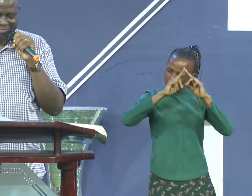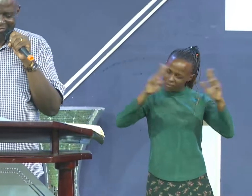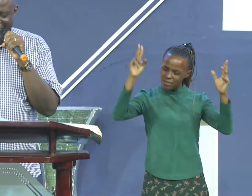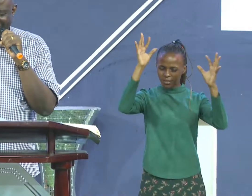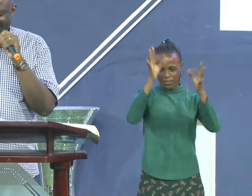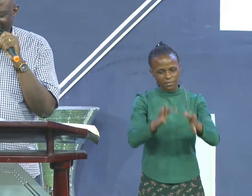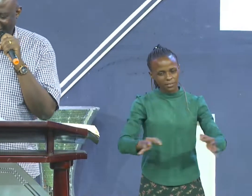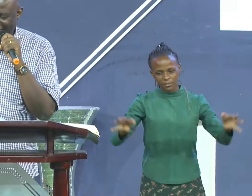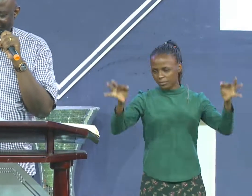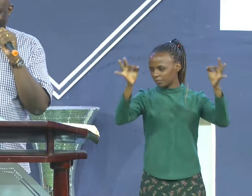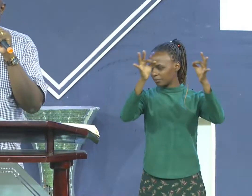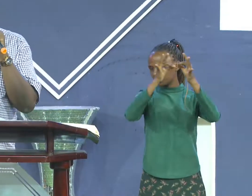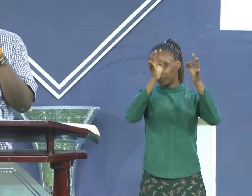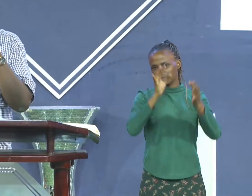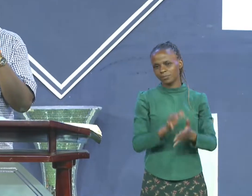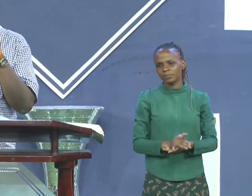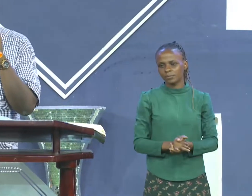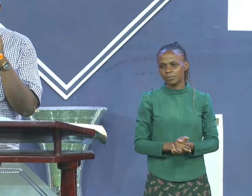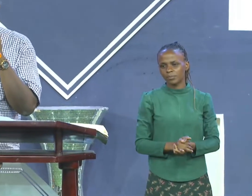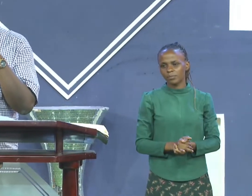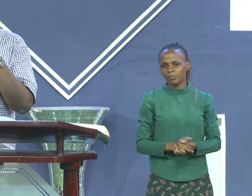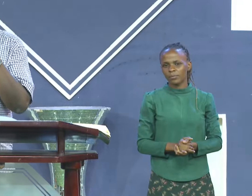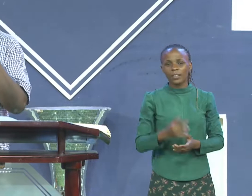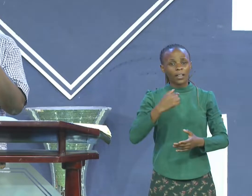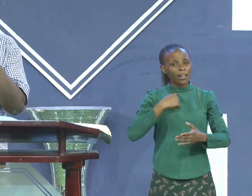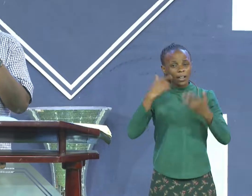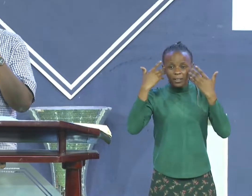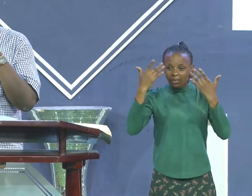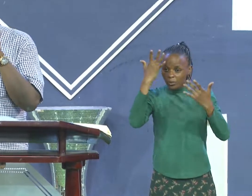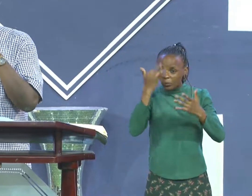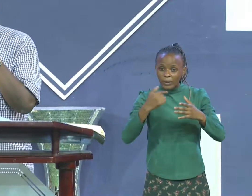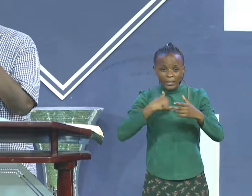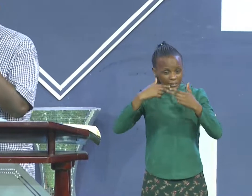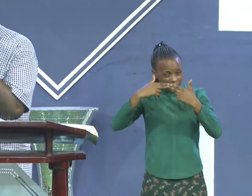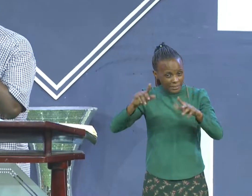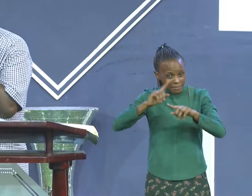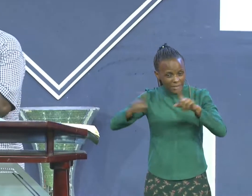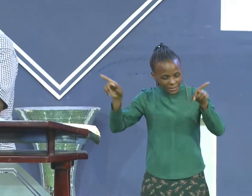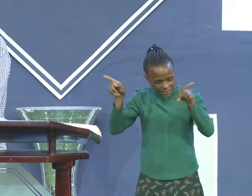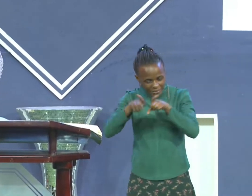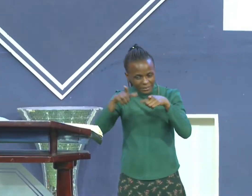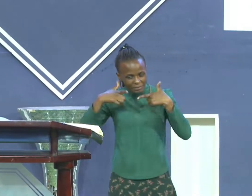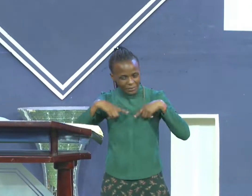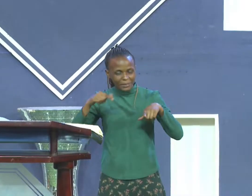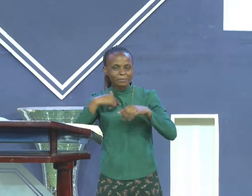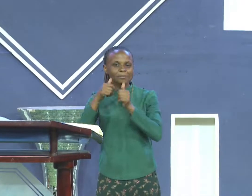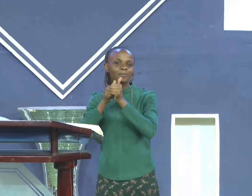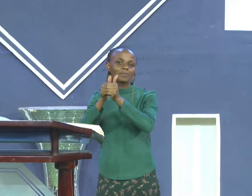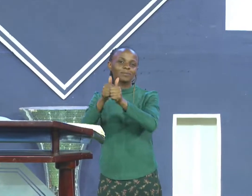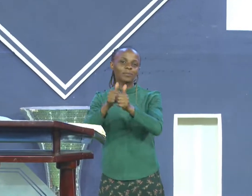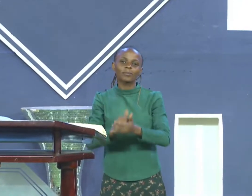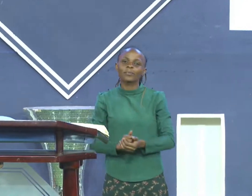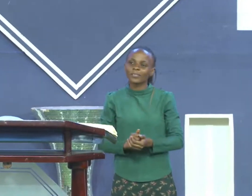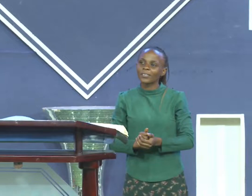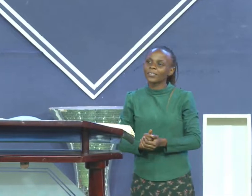Sight is precious. I don't know why I started that side, but let me follow. Simanyi lwaki ntandikiddawo naye kangoberere.